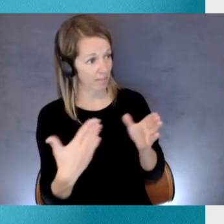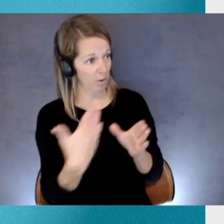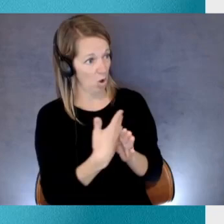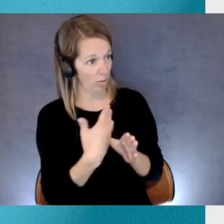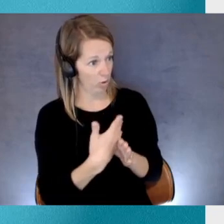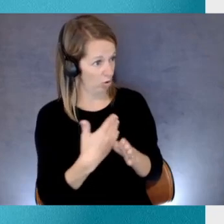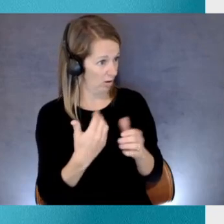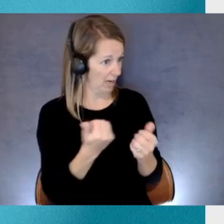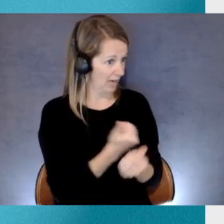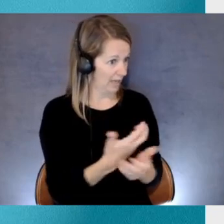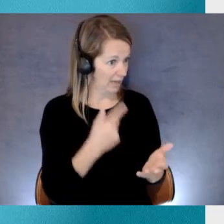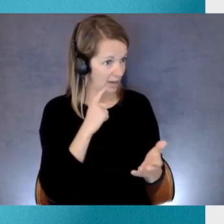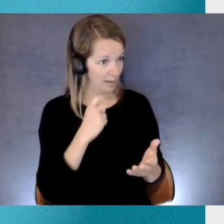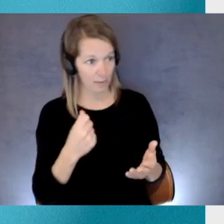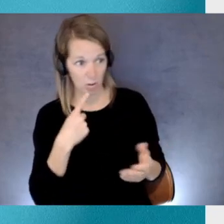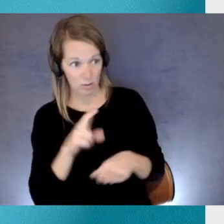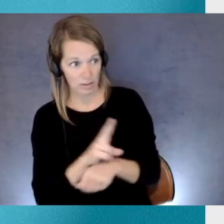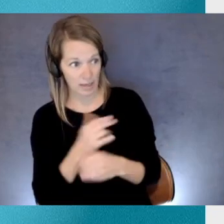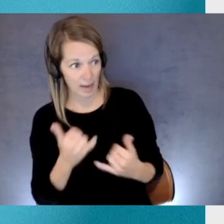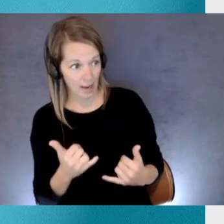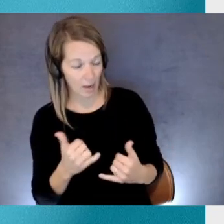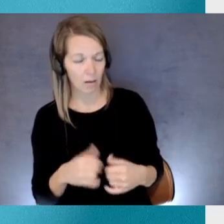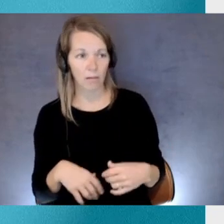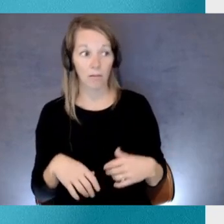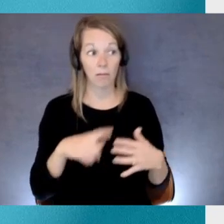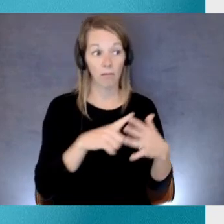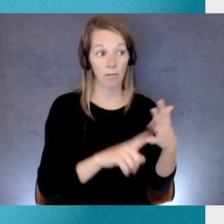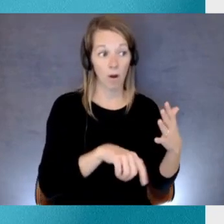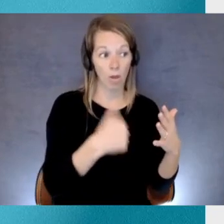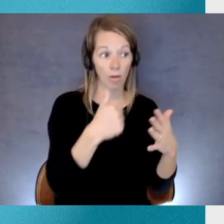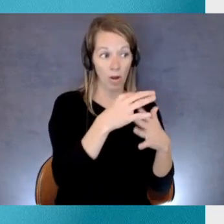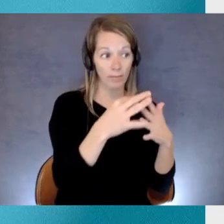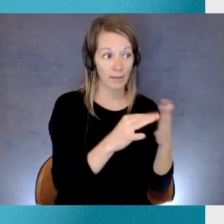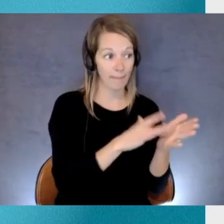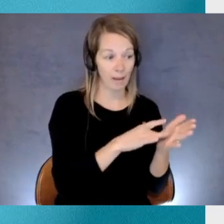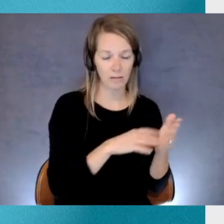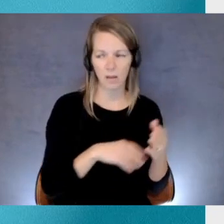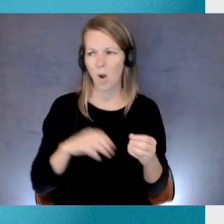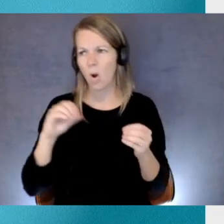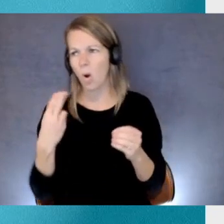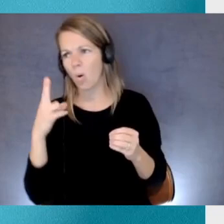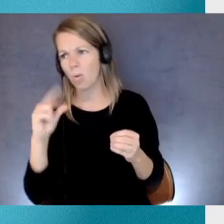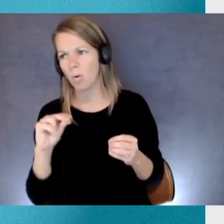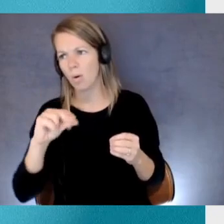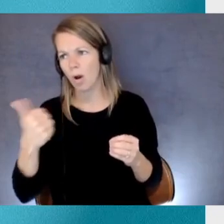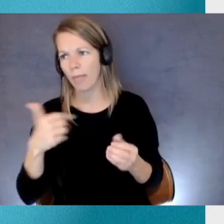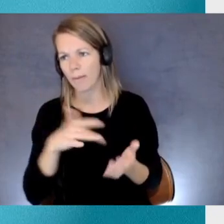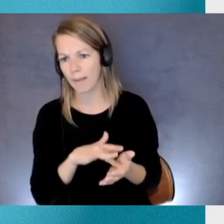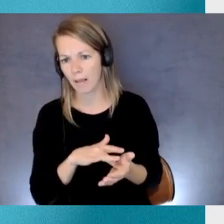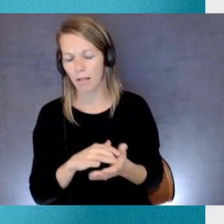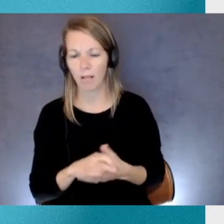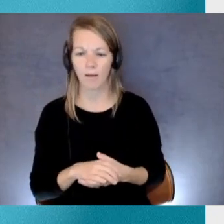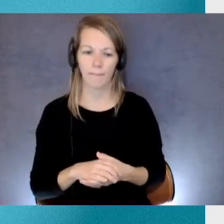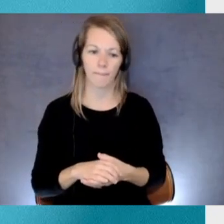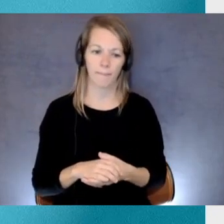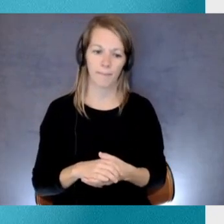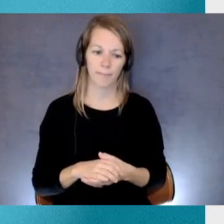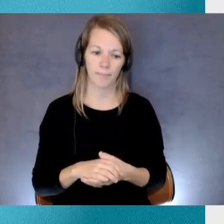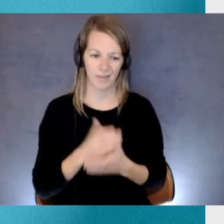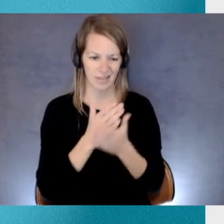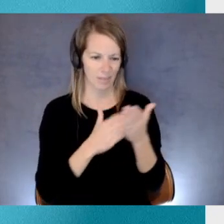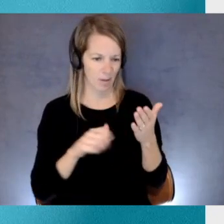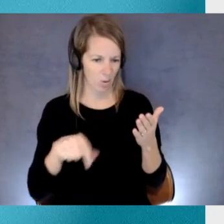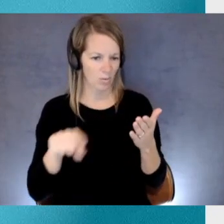anything I'm taking? Excellent. What are my alternative to meds? Oh no, another pill. Yeah, excellent. Excellent. Exactly. And some of those things,